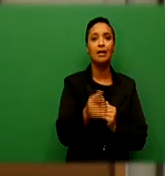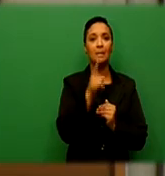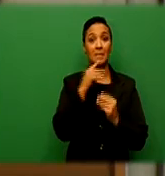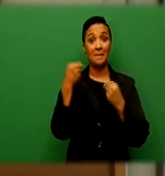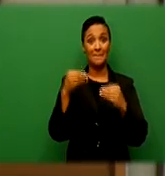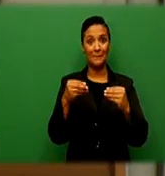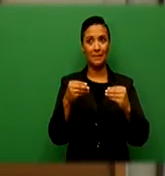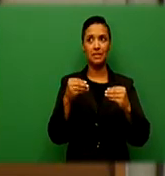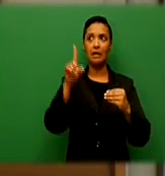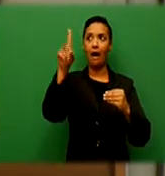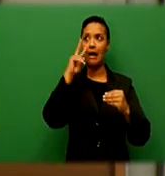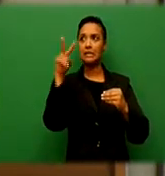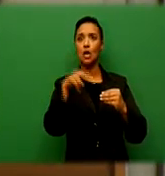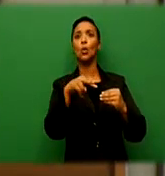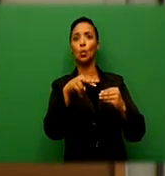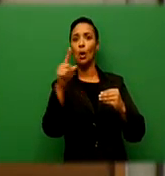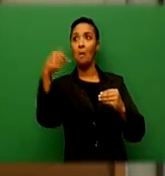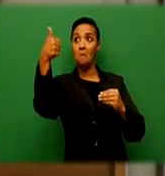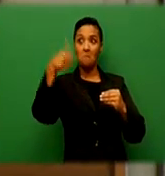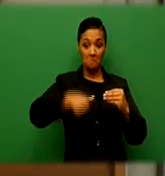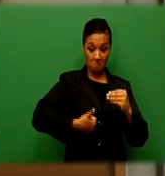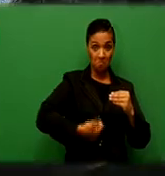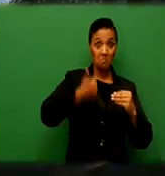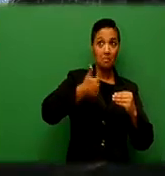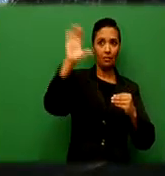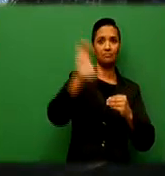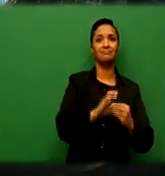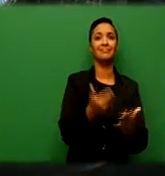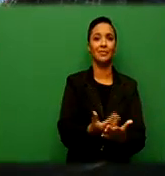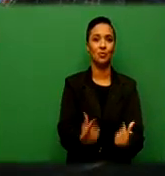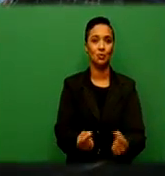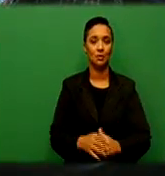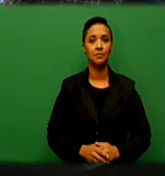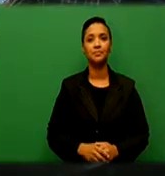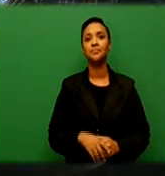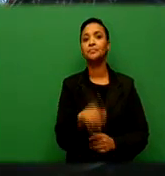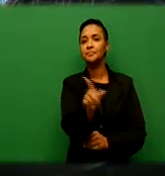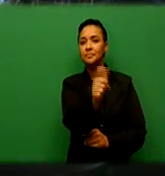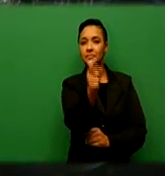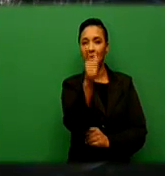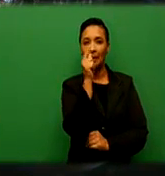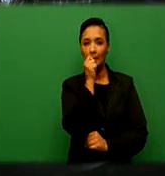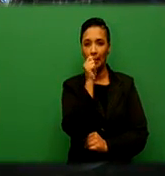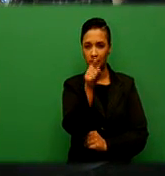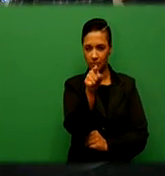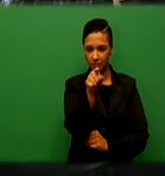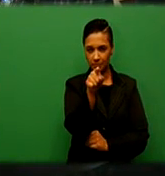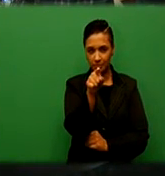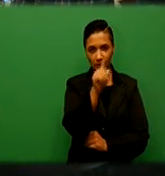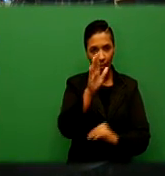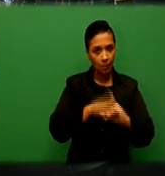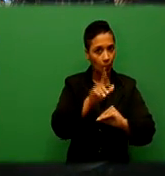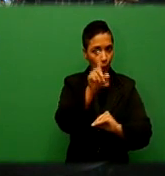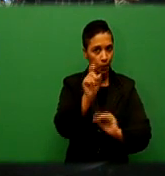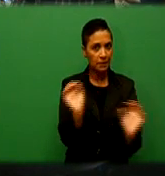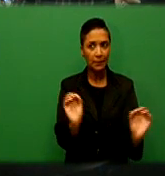business confidence that you talked about. Let's move to the next. Gentlemen, is there anyone who wants to add